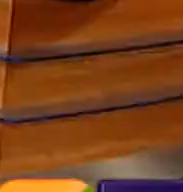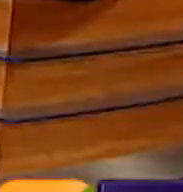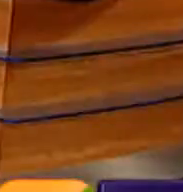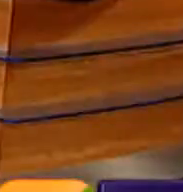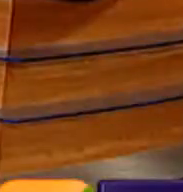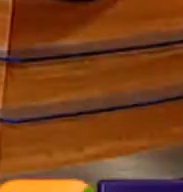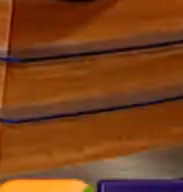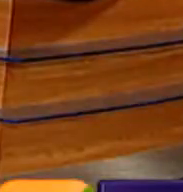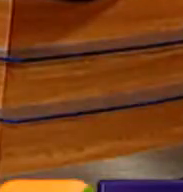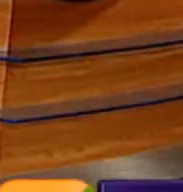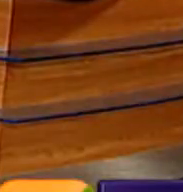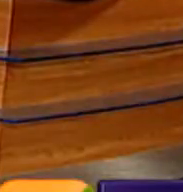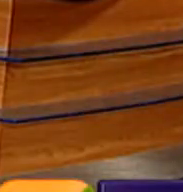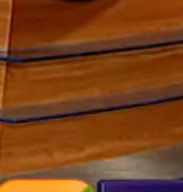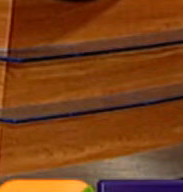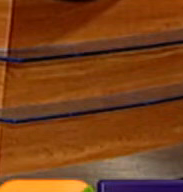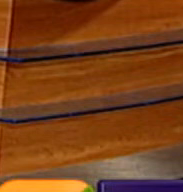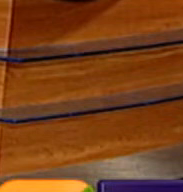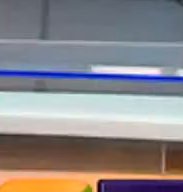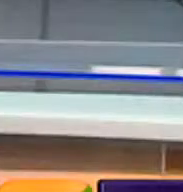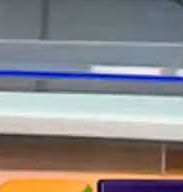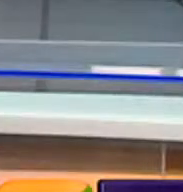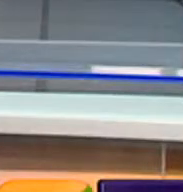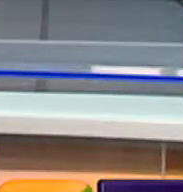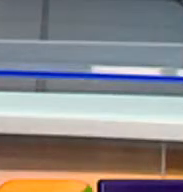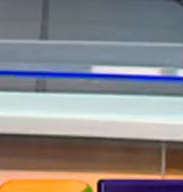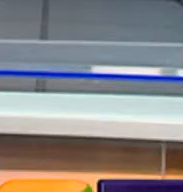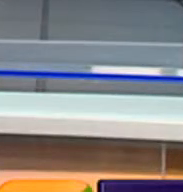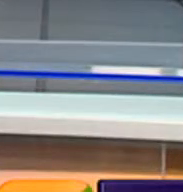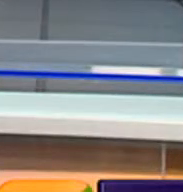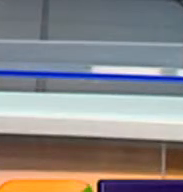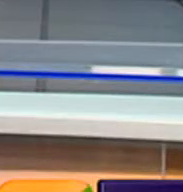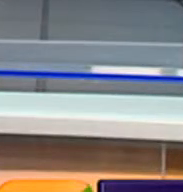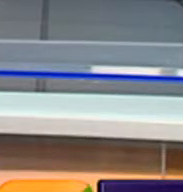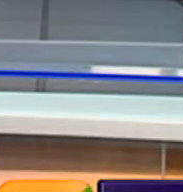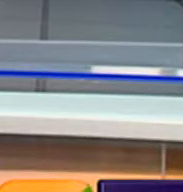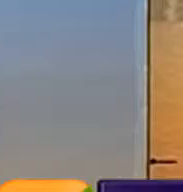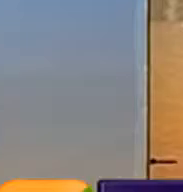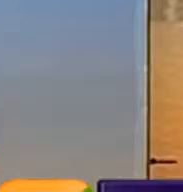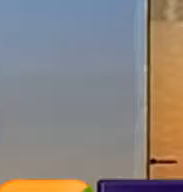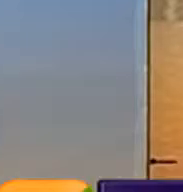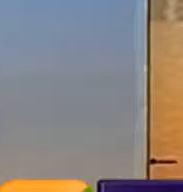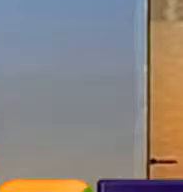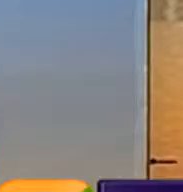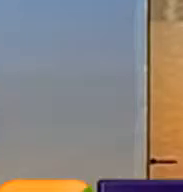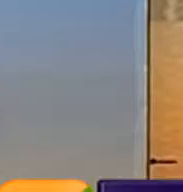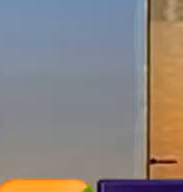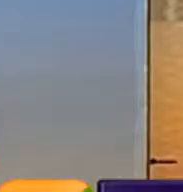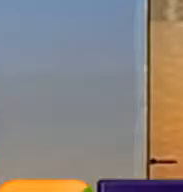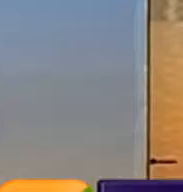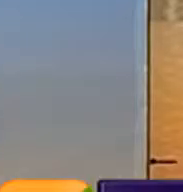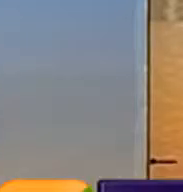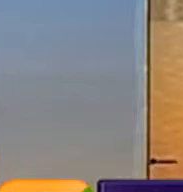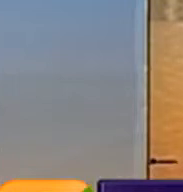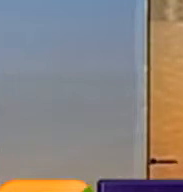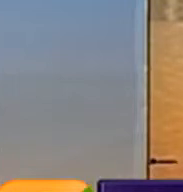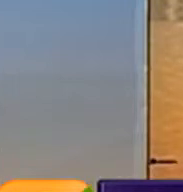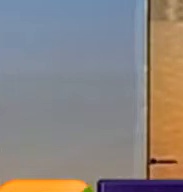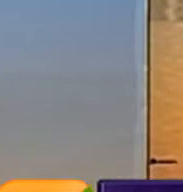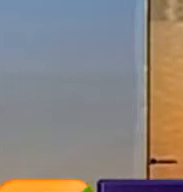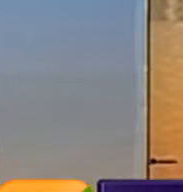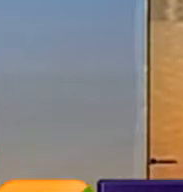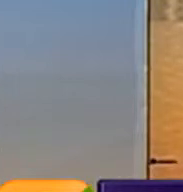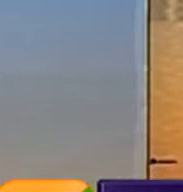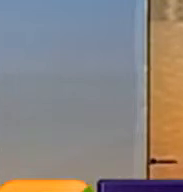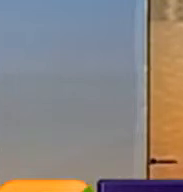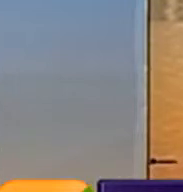finish up with Dr. Joy Kiro, and briefly, your account of all this concert by the government. That all of us will agree on. Number one, the